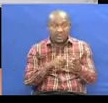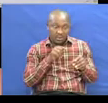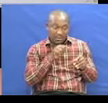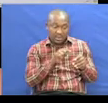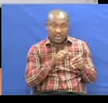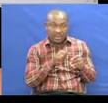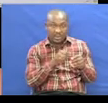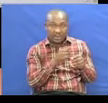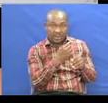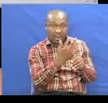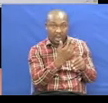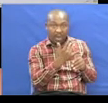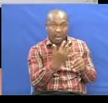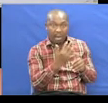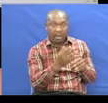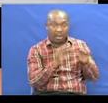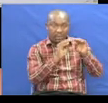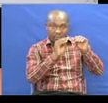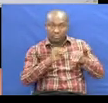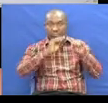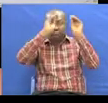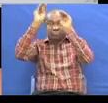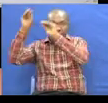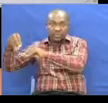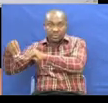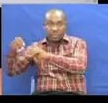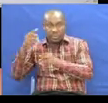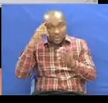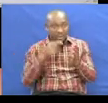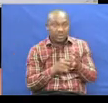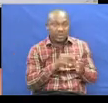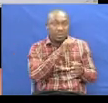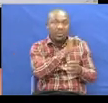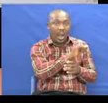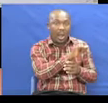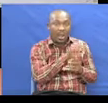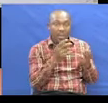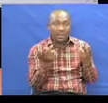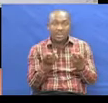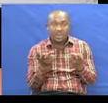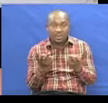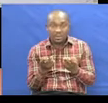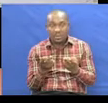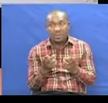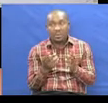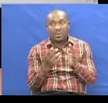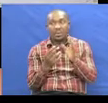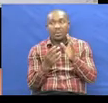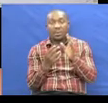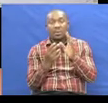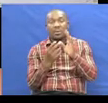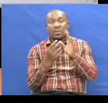side. So here will be y is equal to, this is 8,